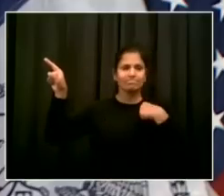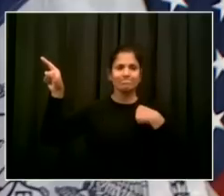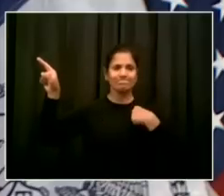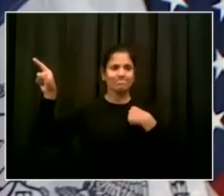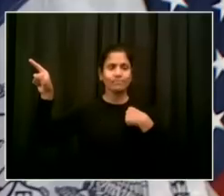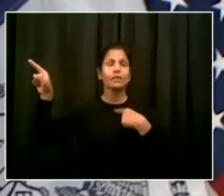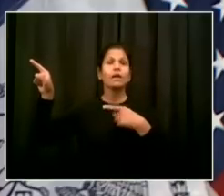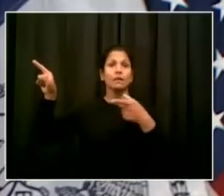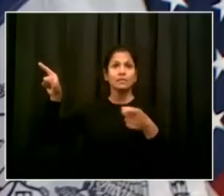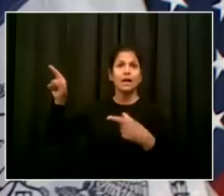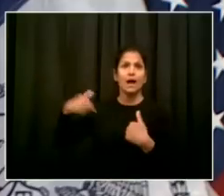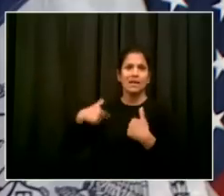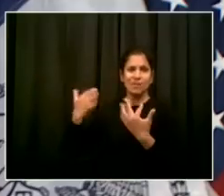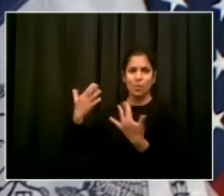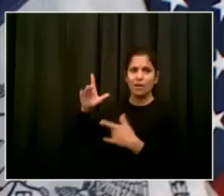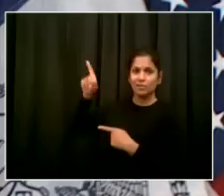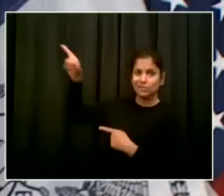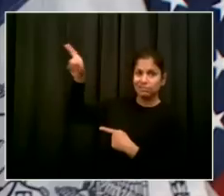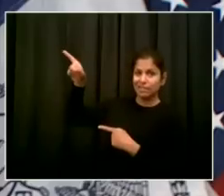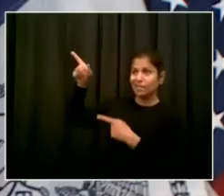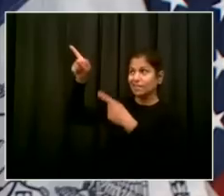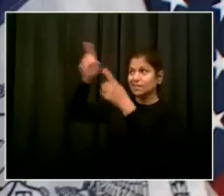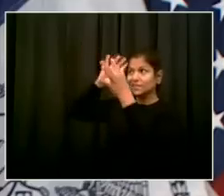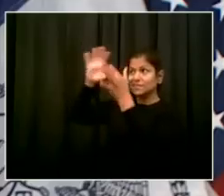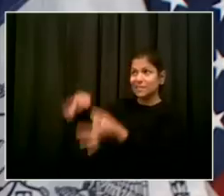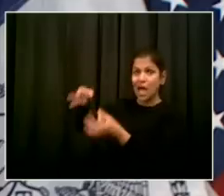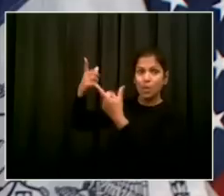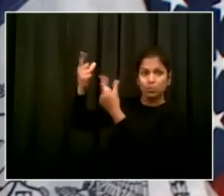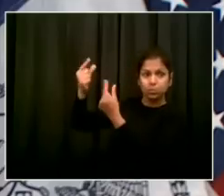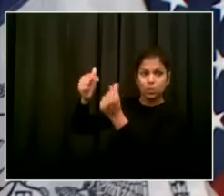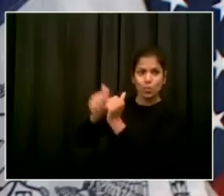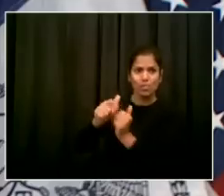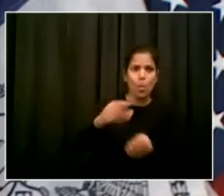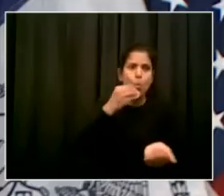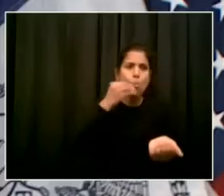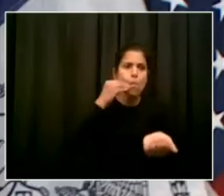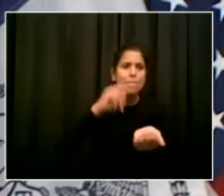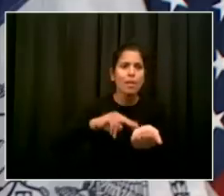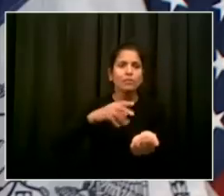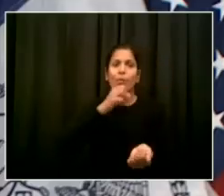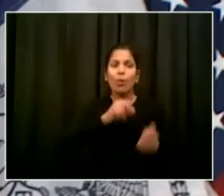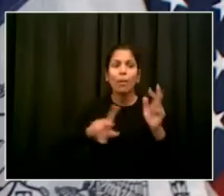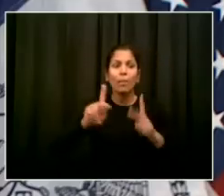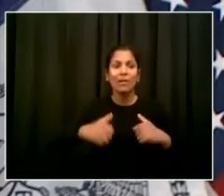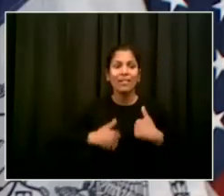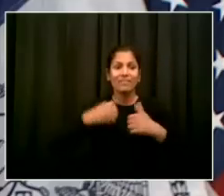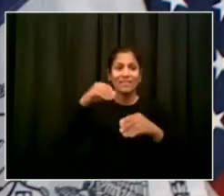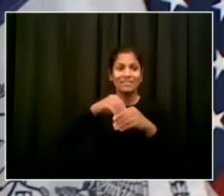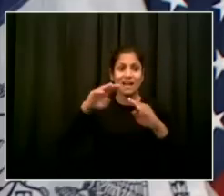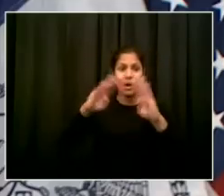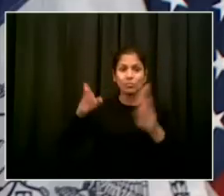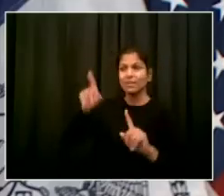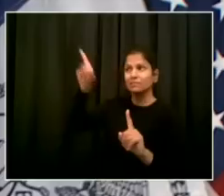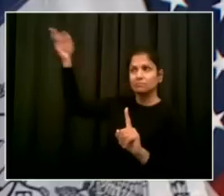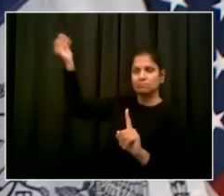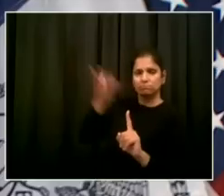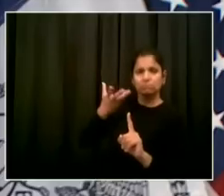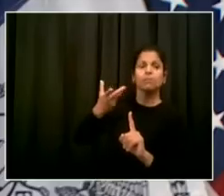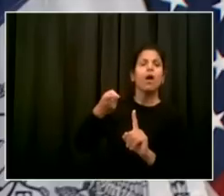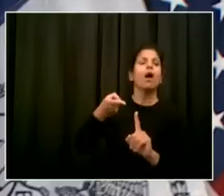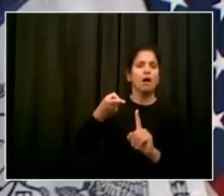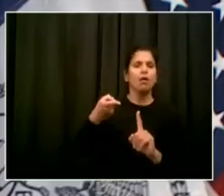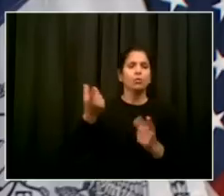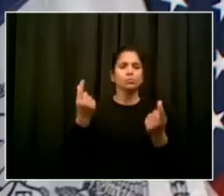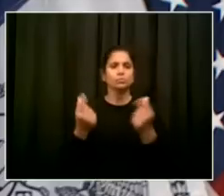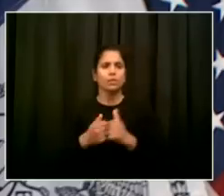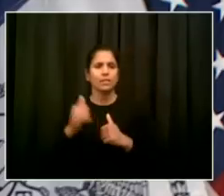homes with PPE and any other support we could give, and we'll continue that. But in terms of restrictions, that's a decision the state has to make.